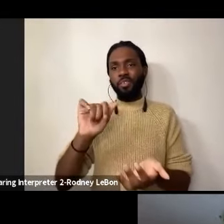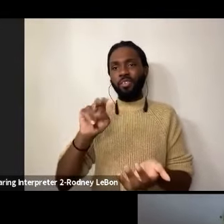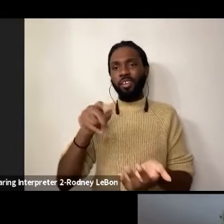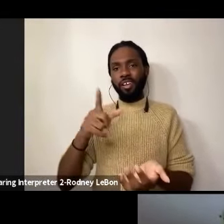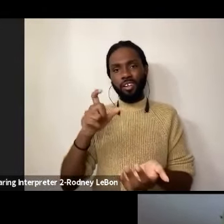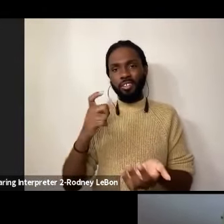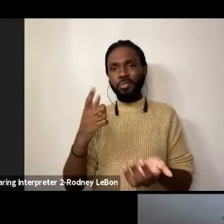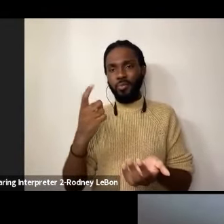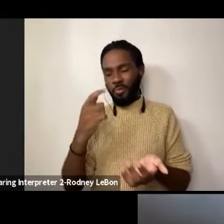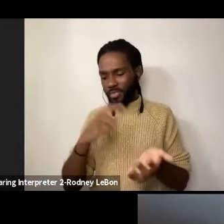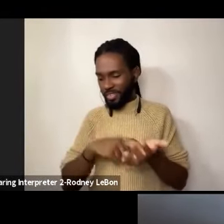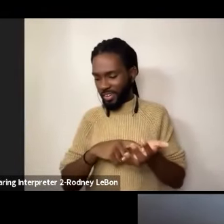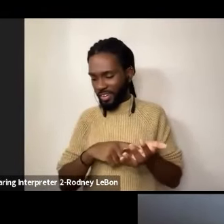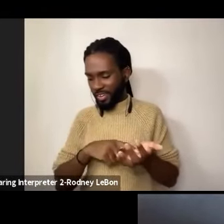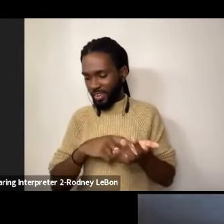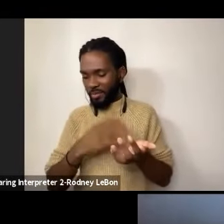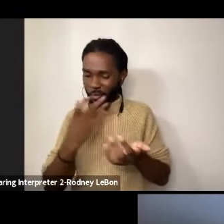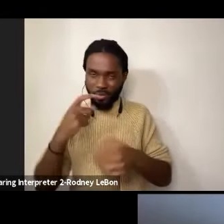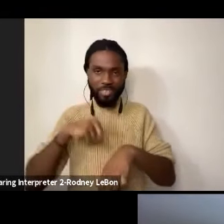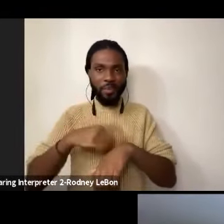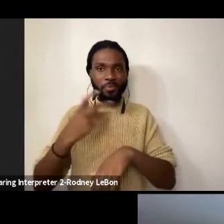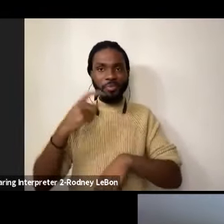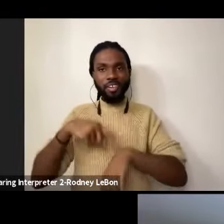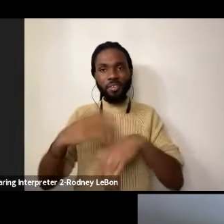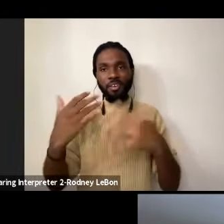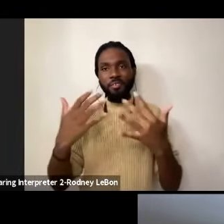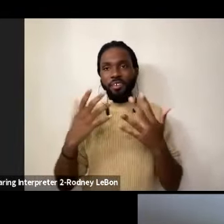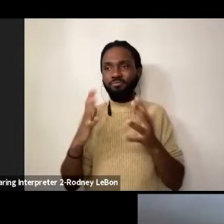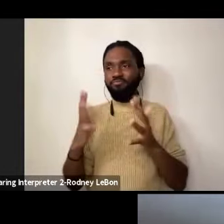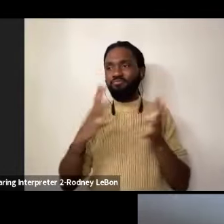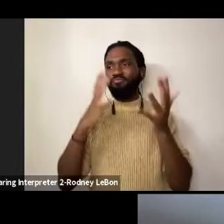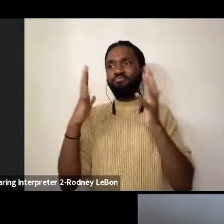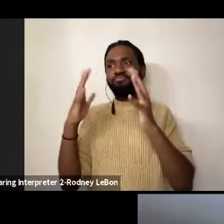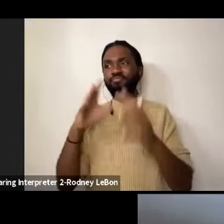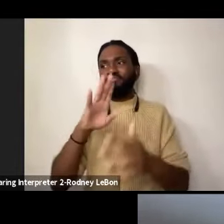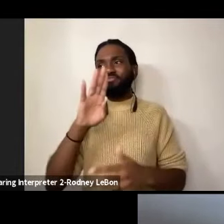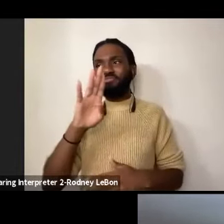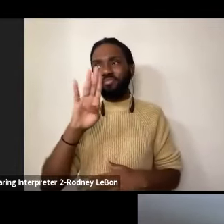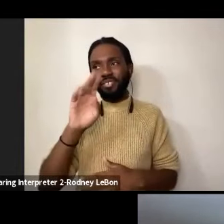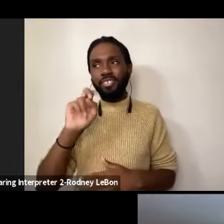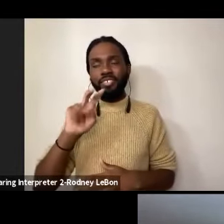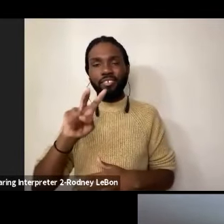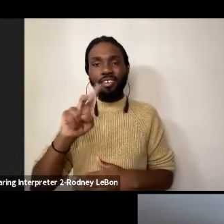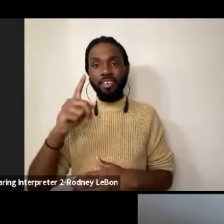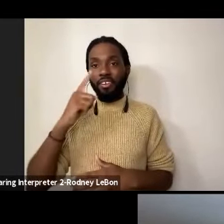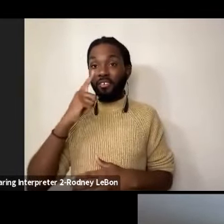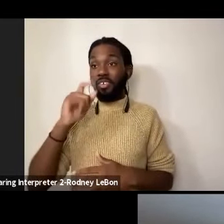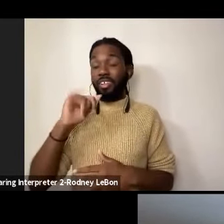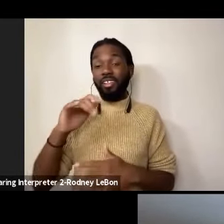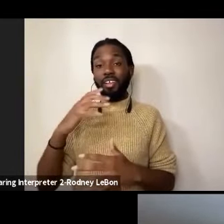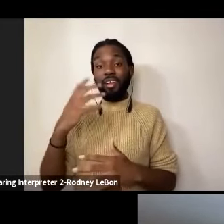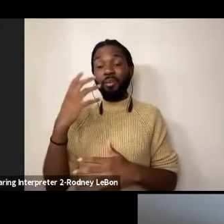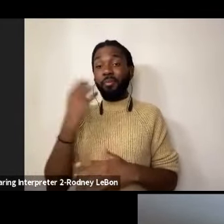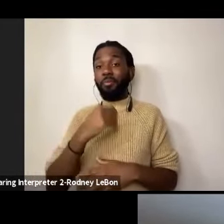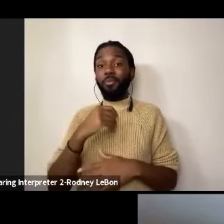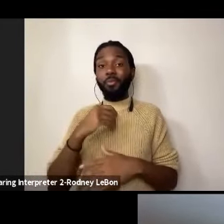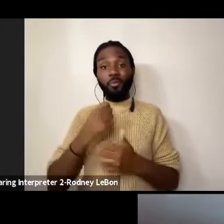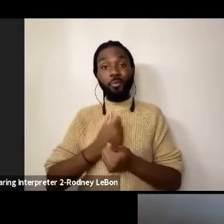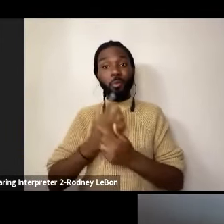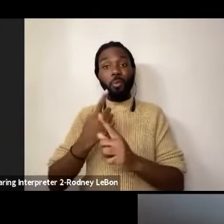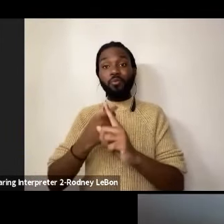One more time. Please give it up, Brave New Voices, for that exceptional poem coming out of Fayetteville, North